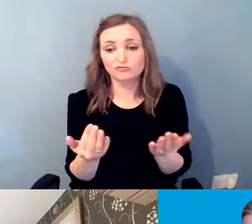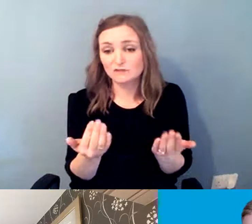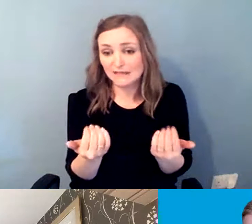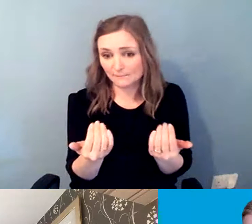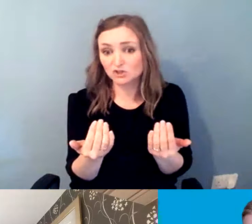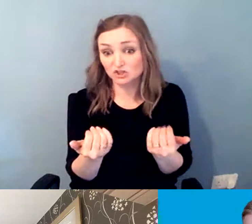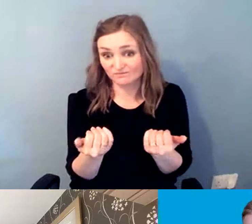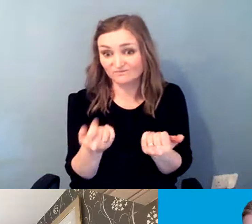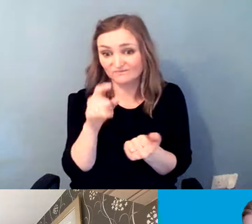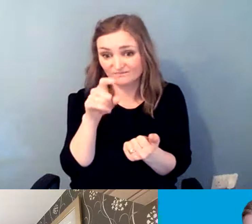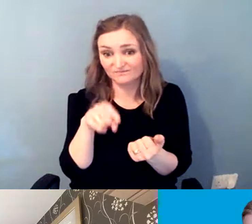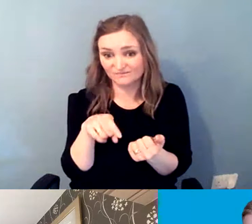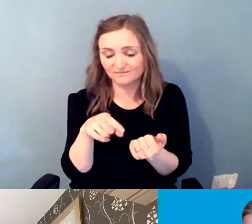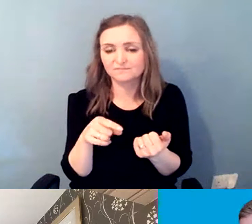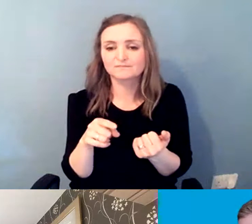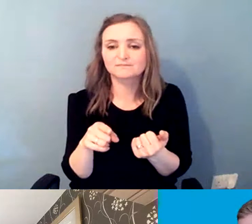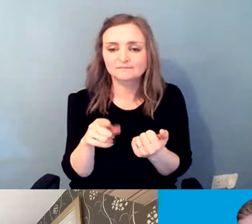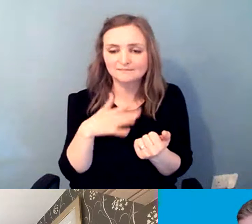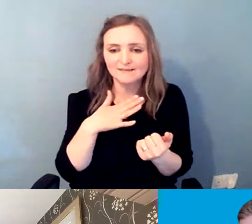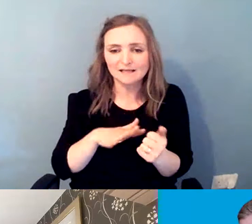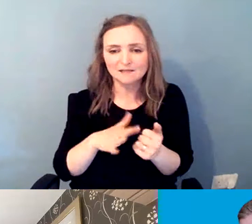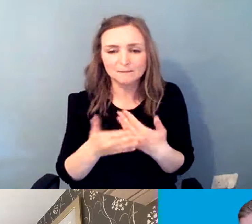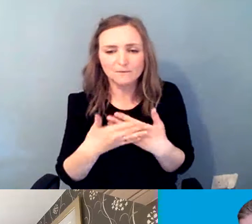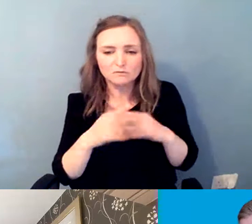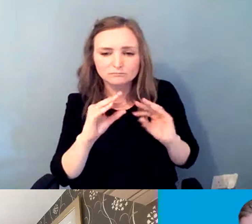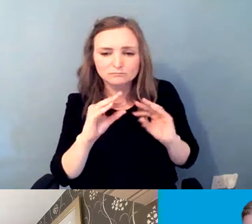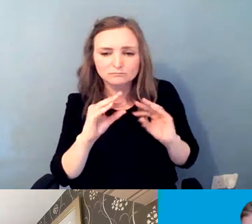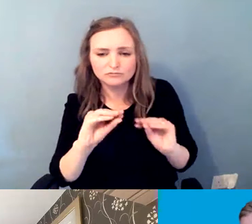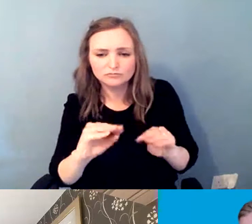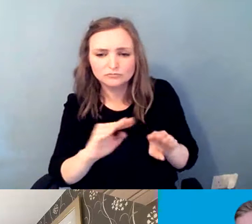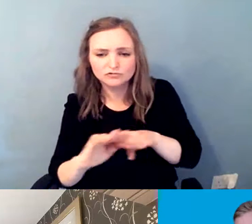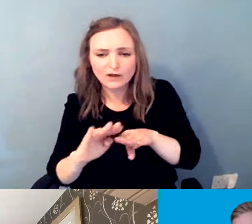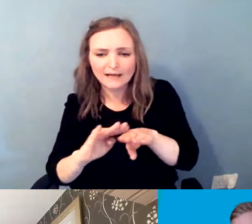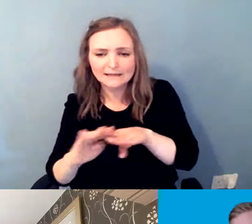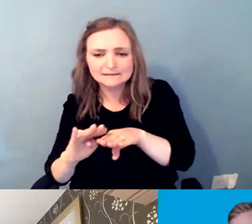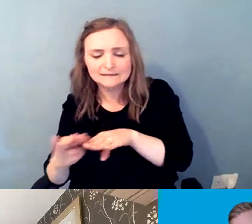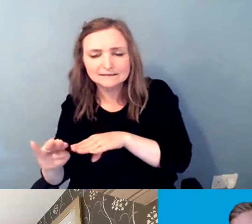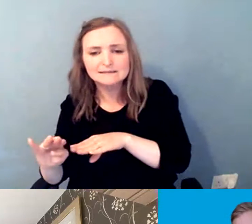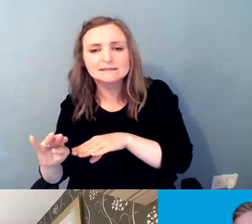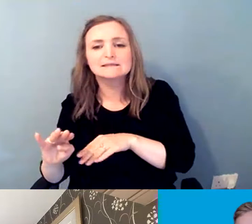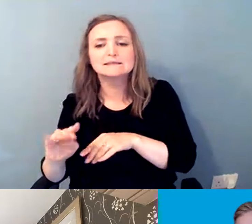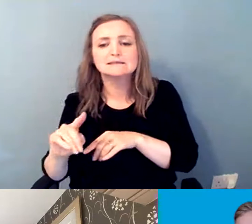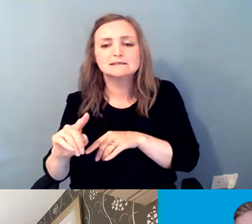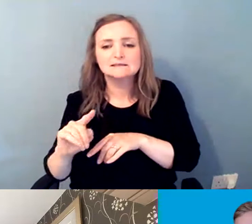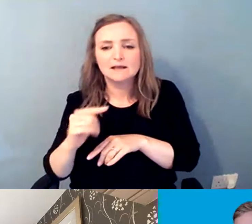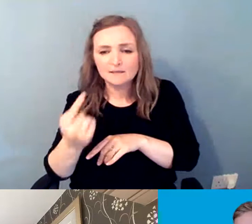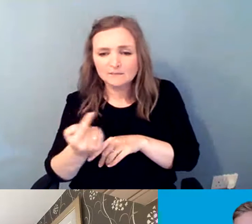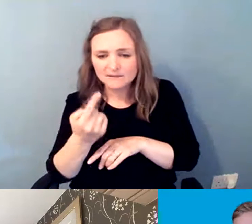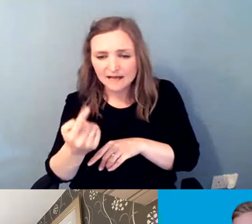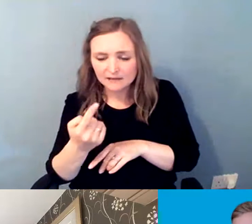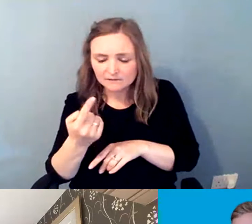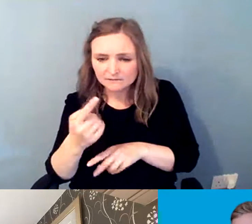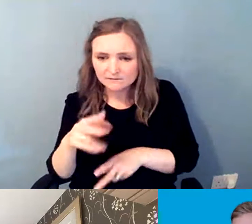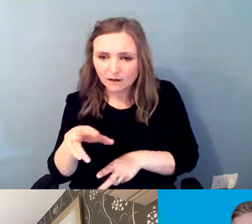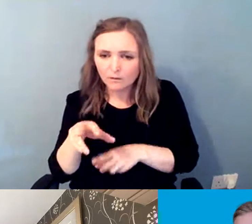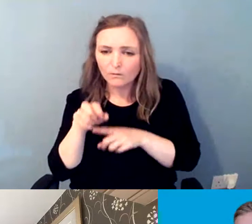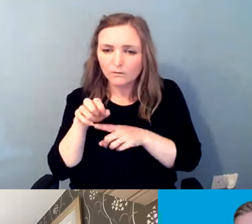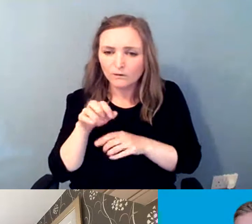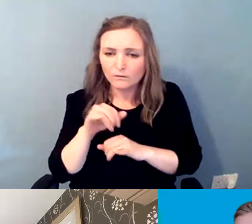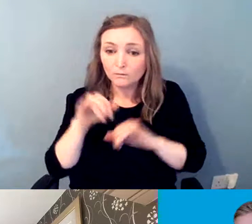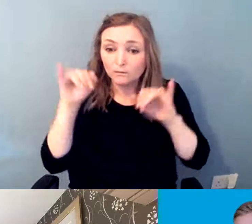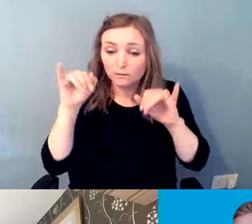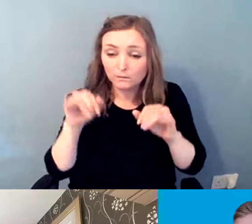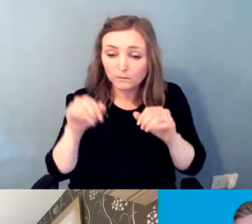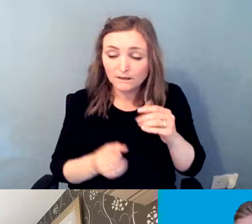example, trained even more in terms of picking up sinister symptoms, so that